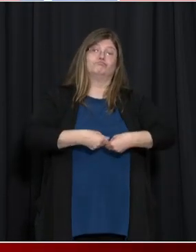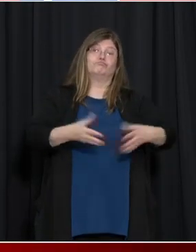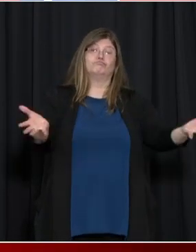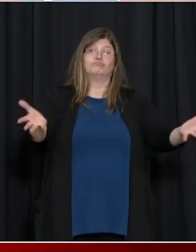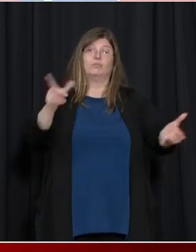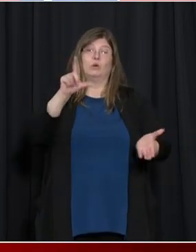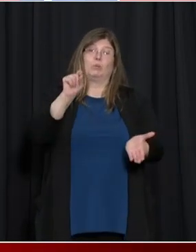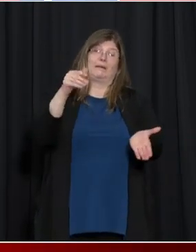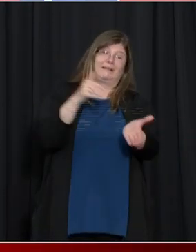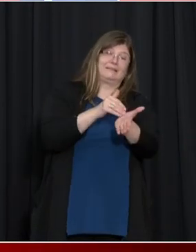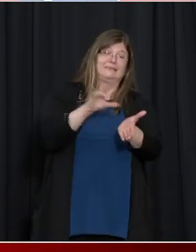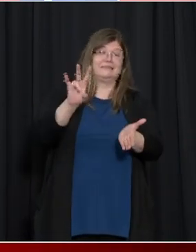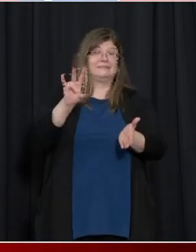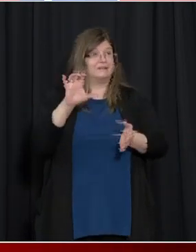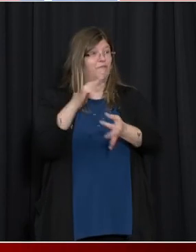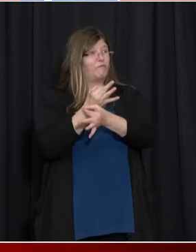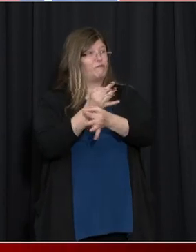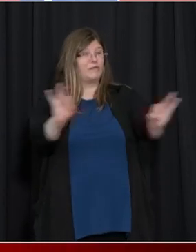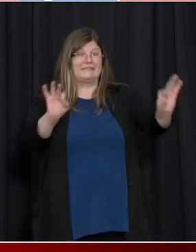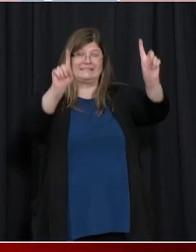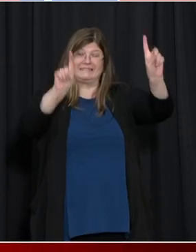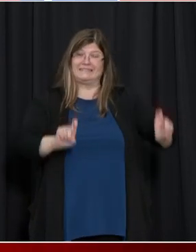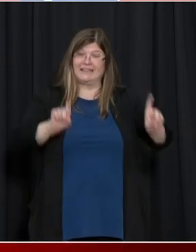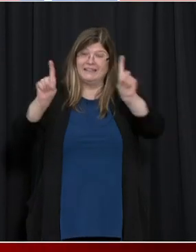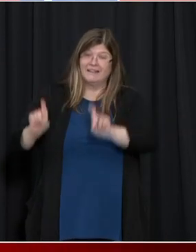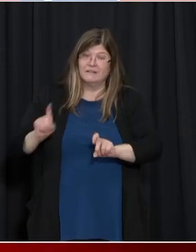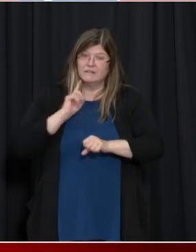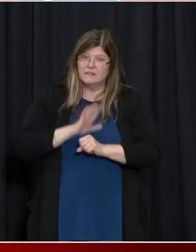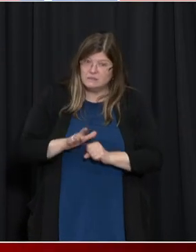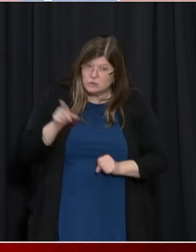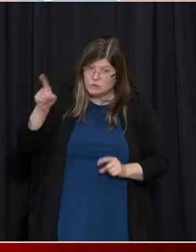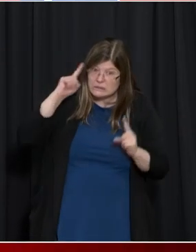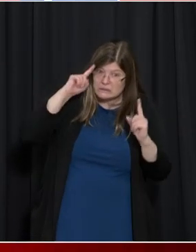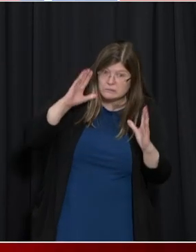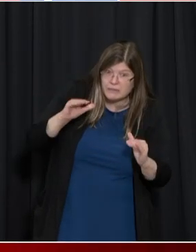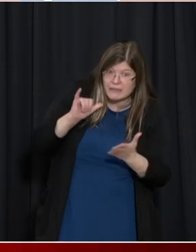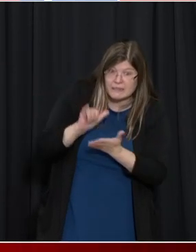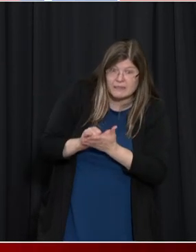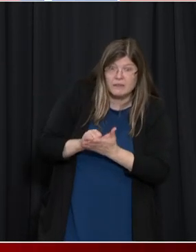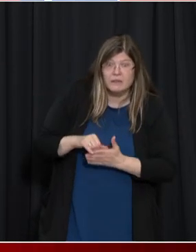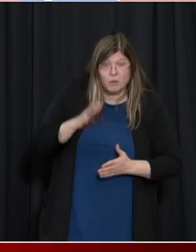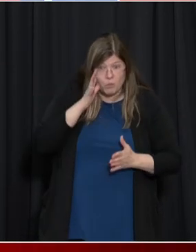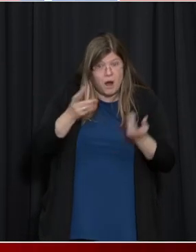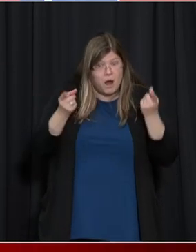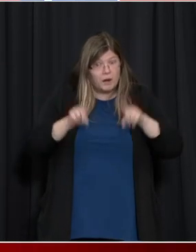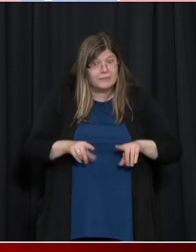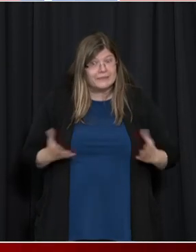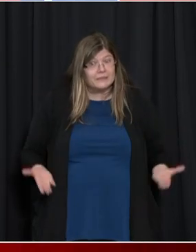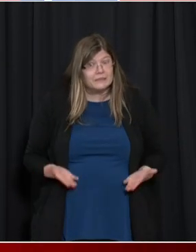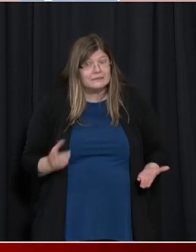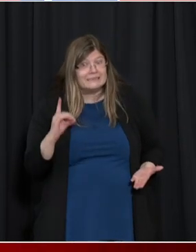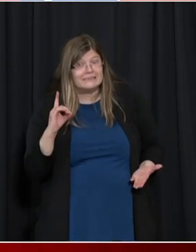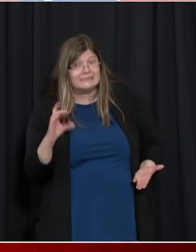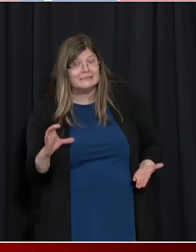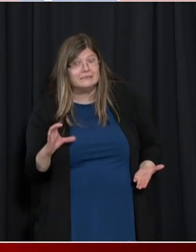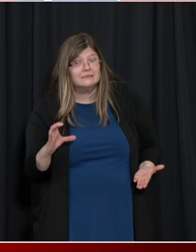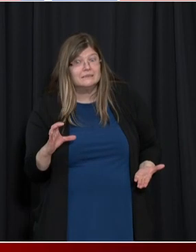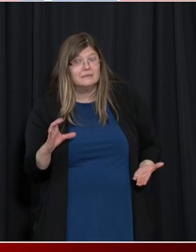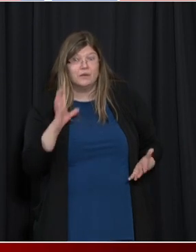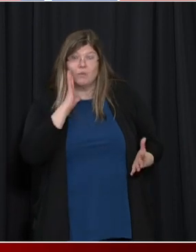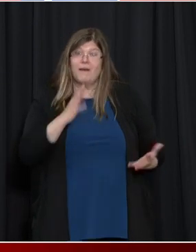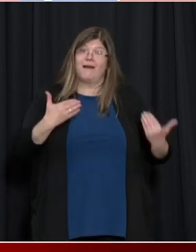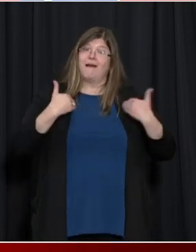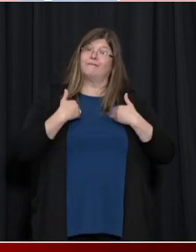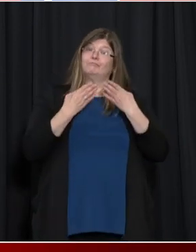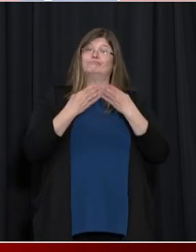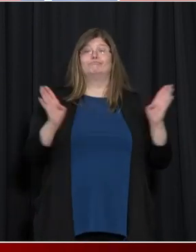Do you foresee a time in the near future, Mayor, where you would allow something like that, or be able to conduct testing for free